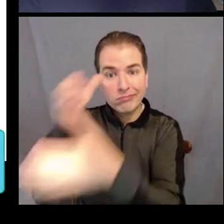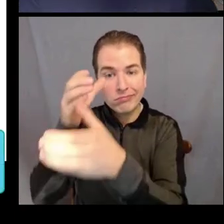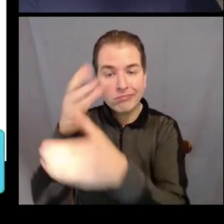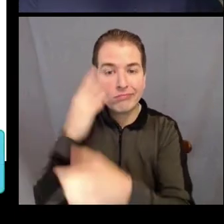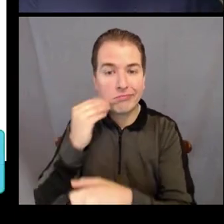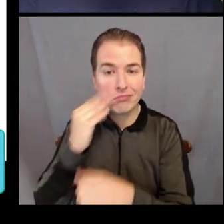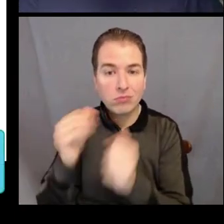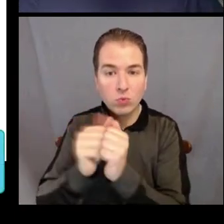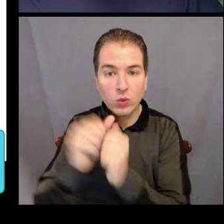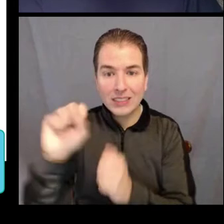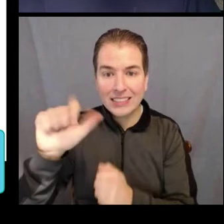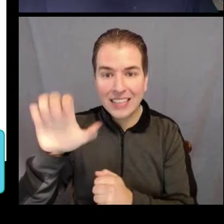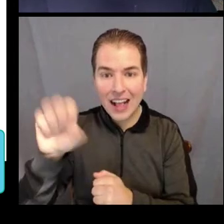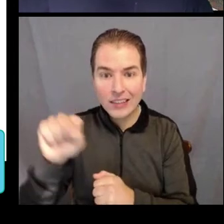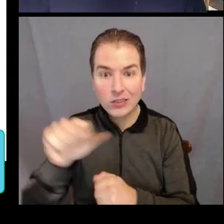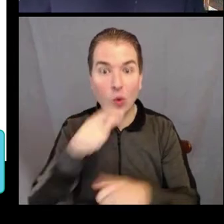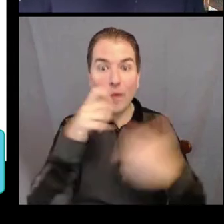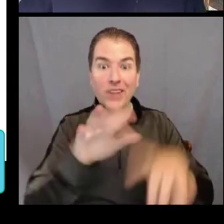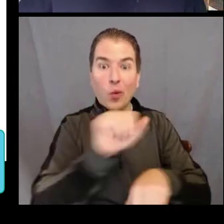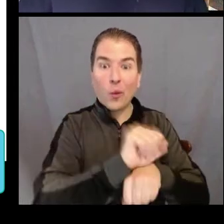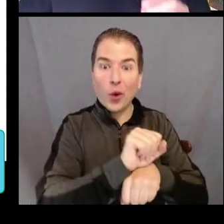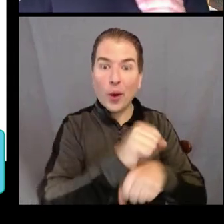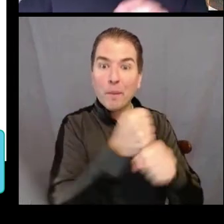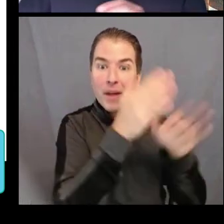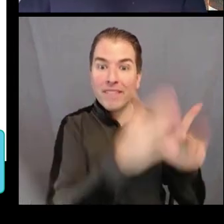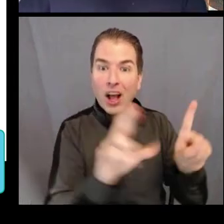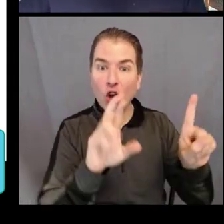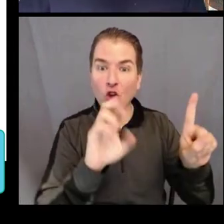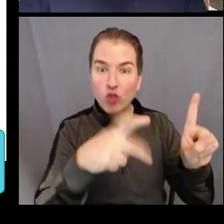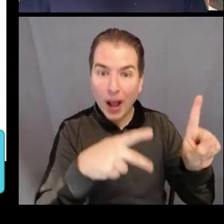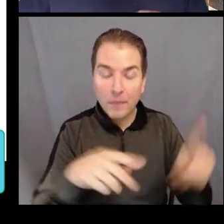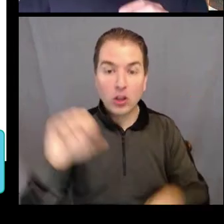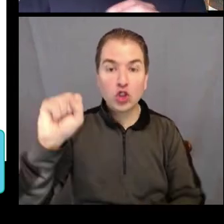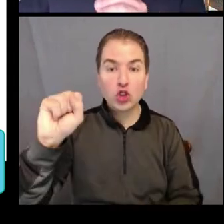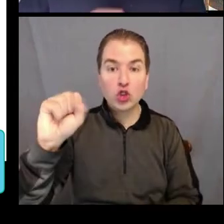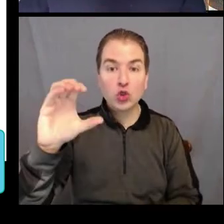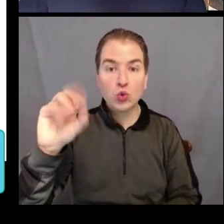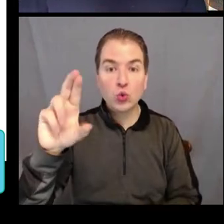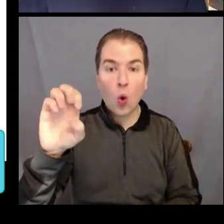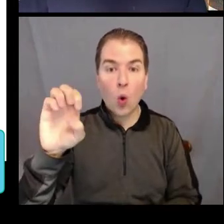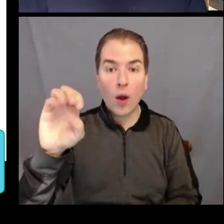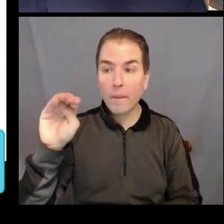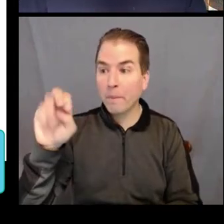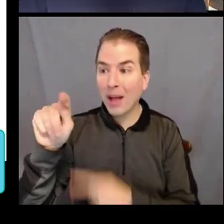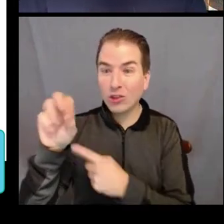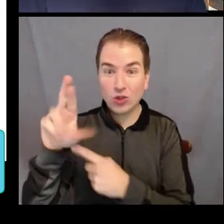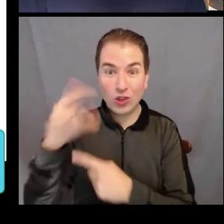manufacturers, representatives, and also score mentors. If you get a score